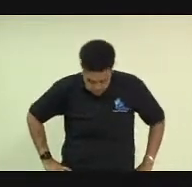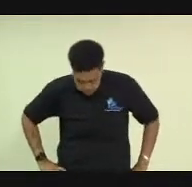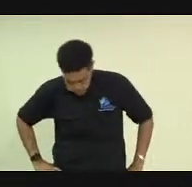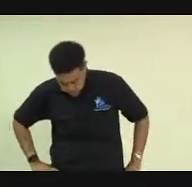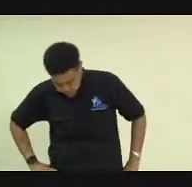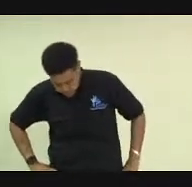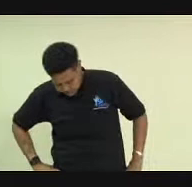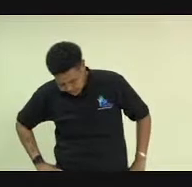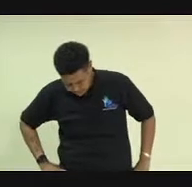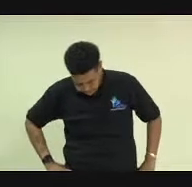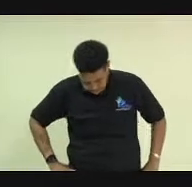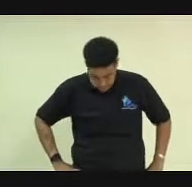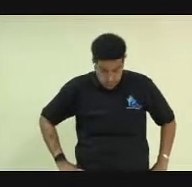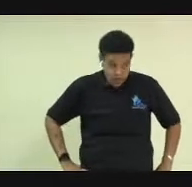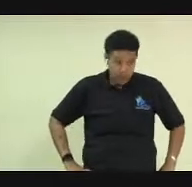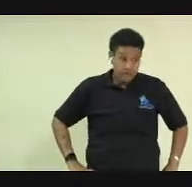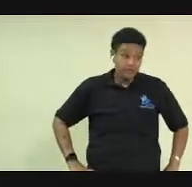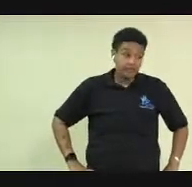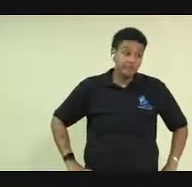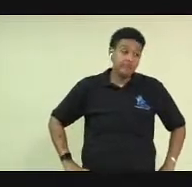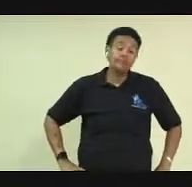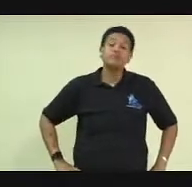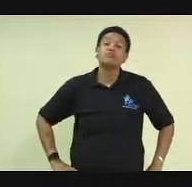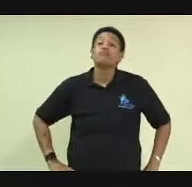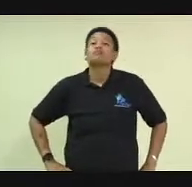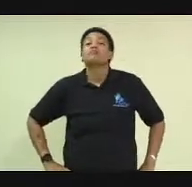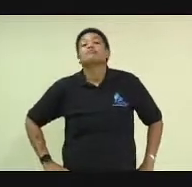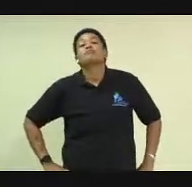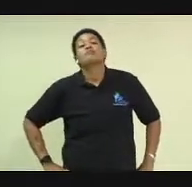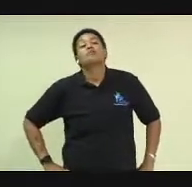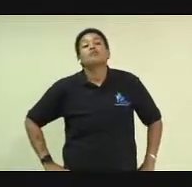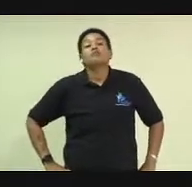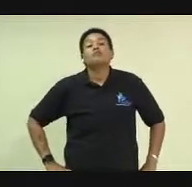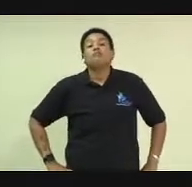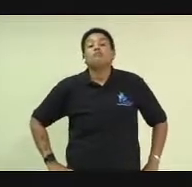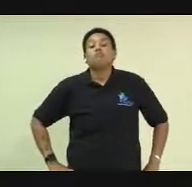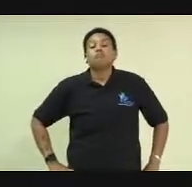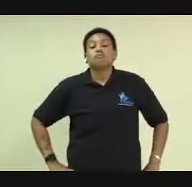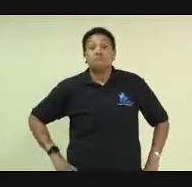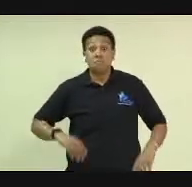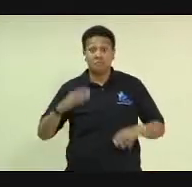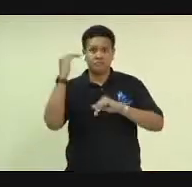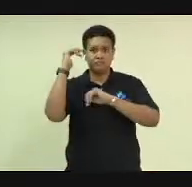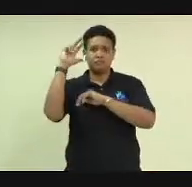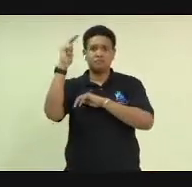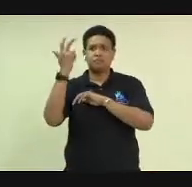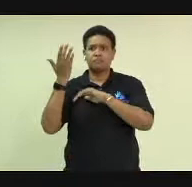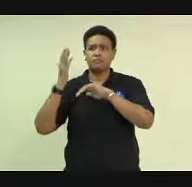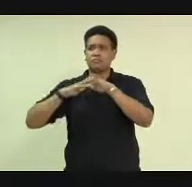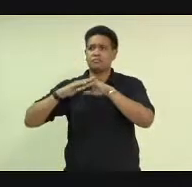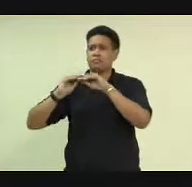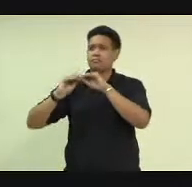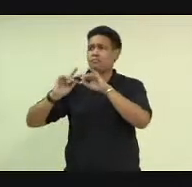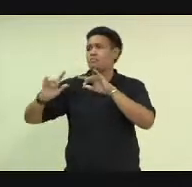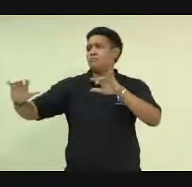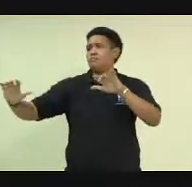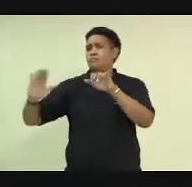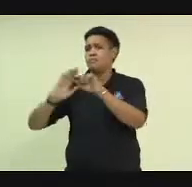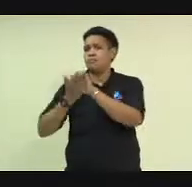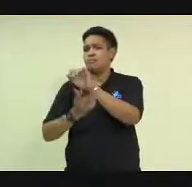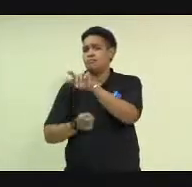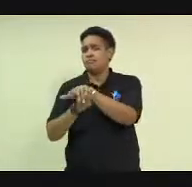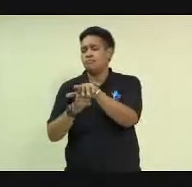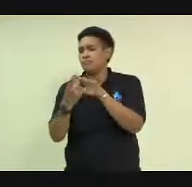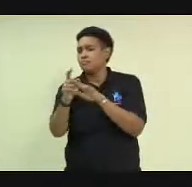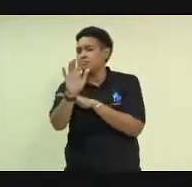My next question is, in light of the expected wave of COVID that is coming up,